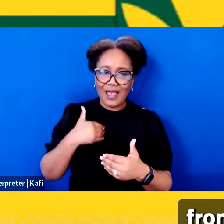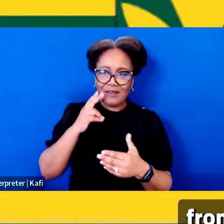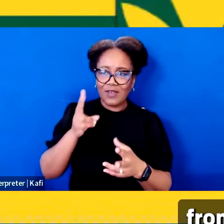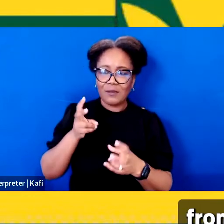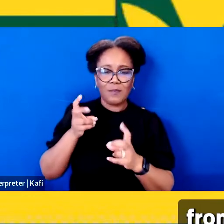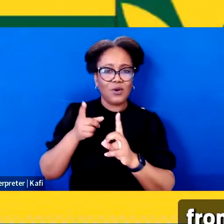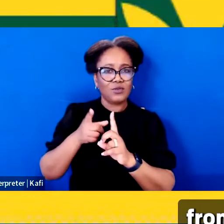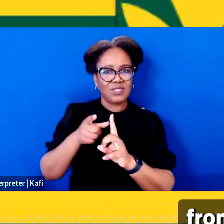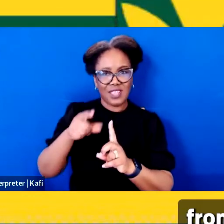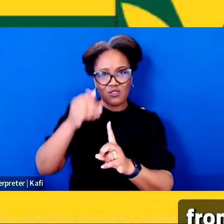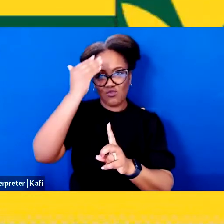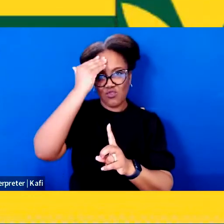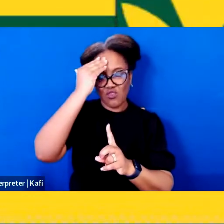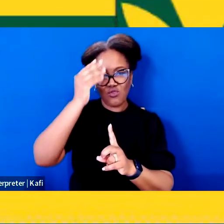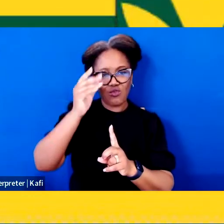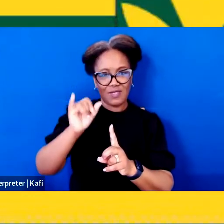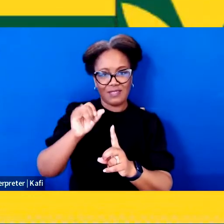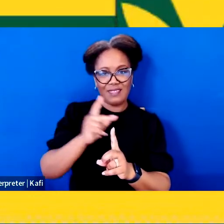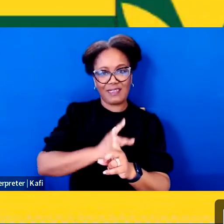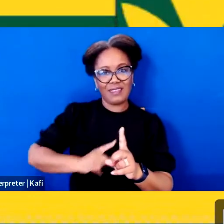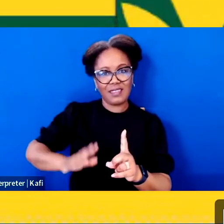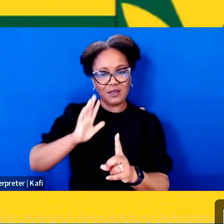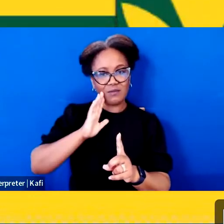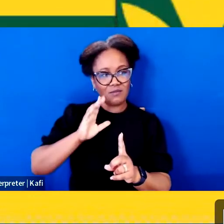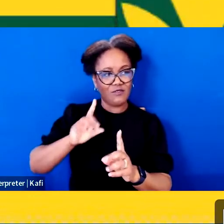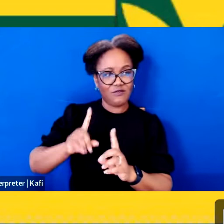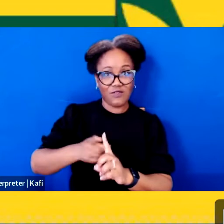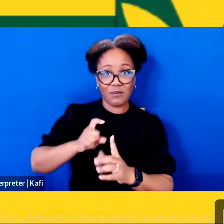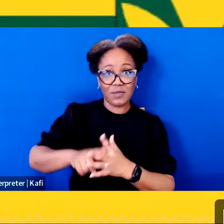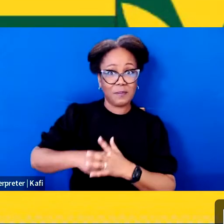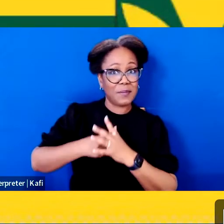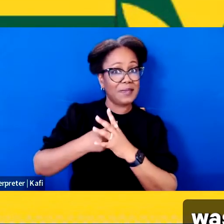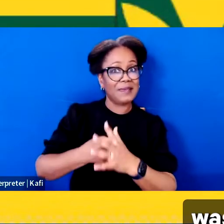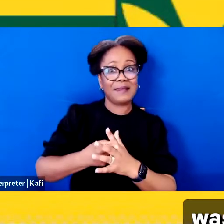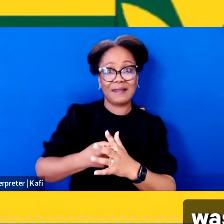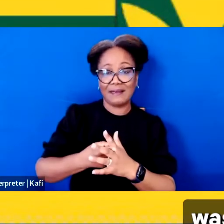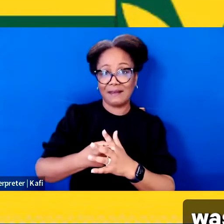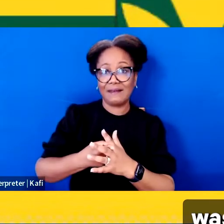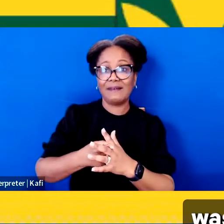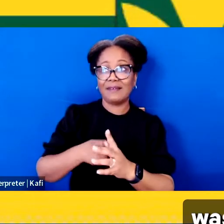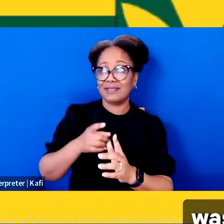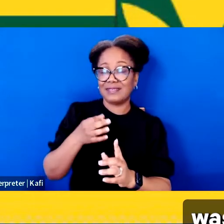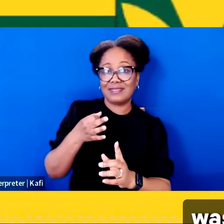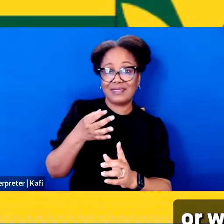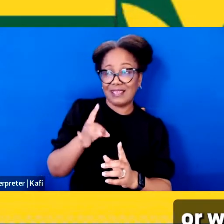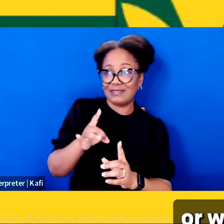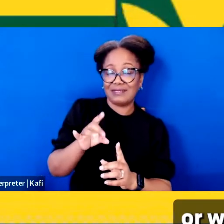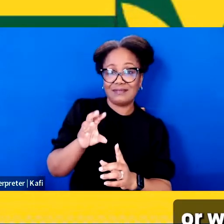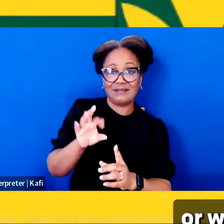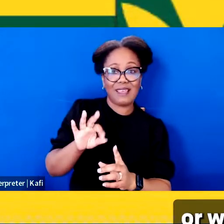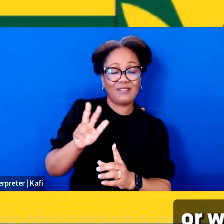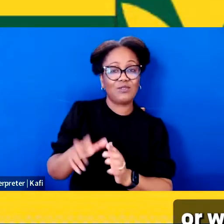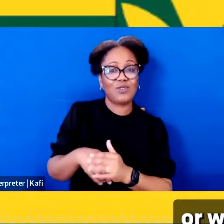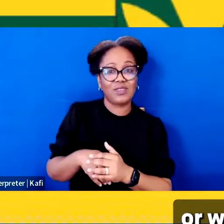the beginning, since 1893. No native vote in Hawaii was ever taken on annexation, nor was